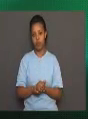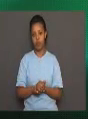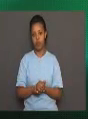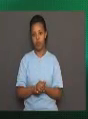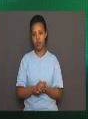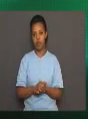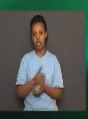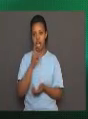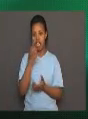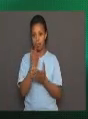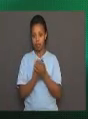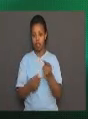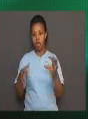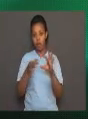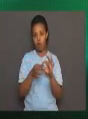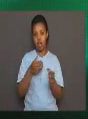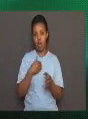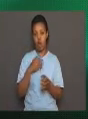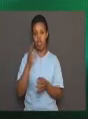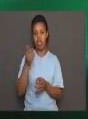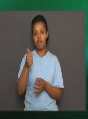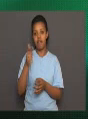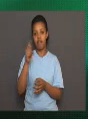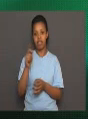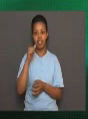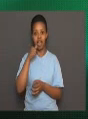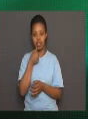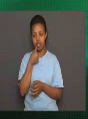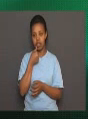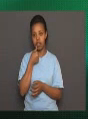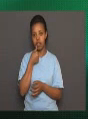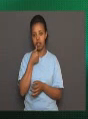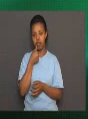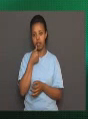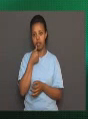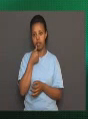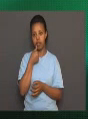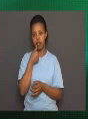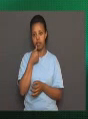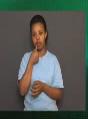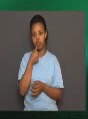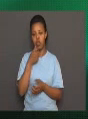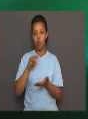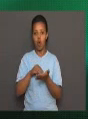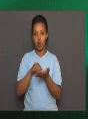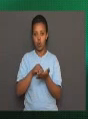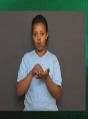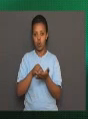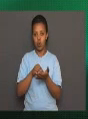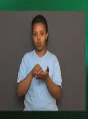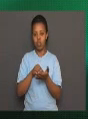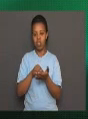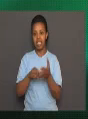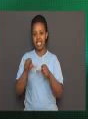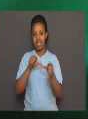Single covalent bond fatty acids are not able to pack their molecules